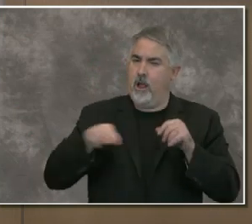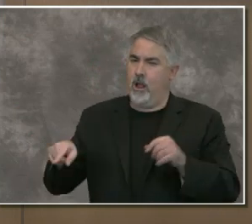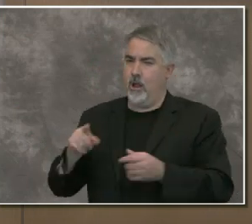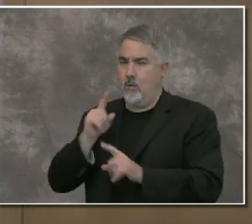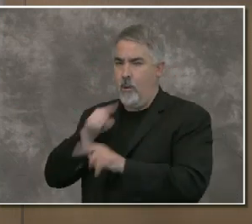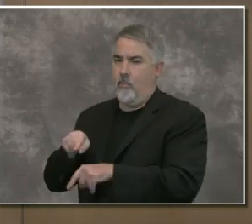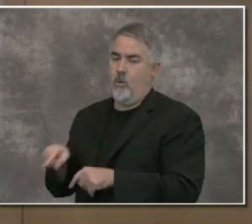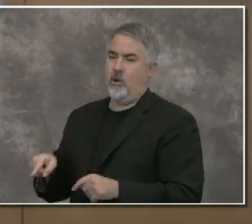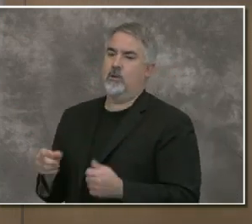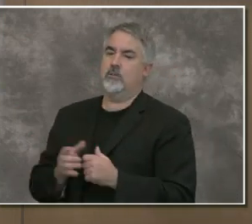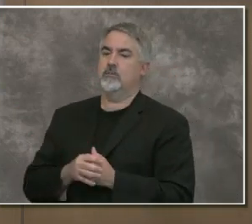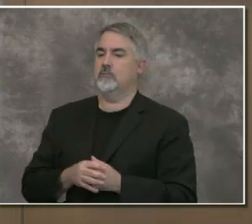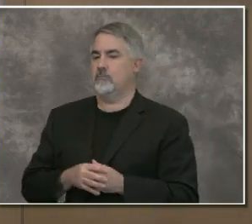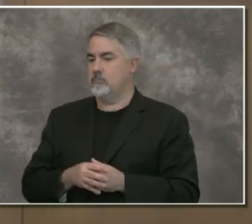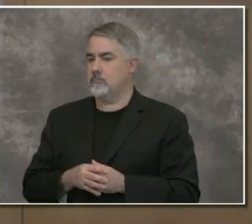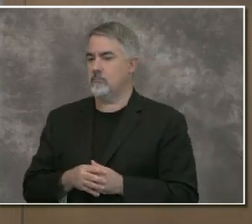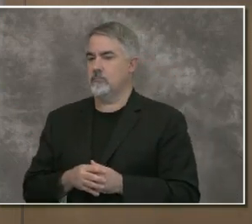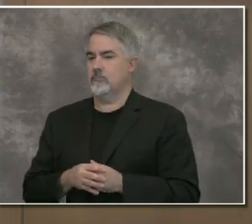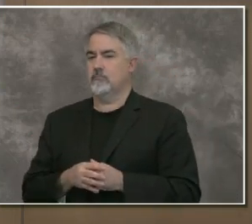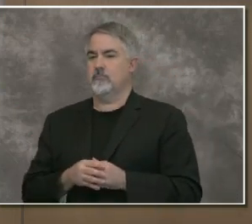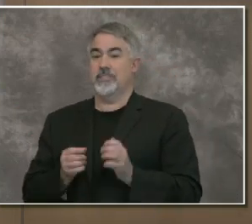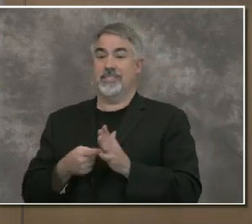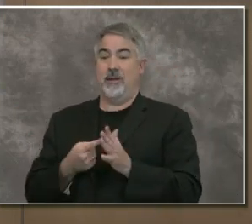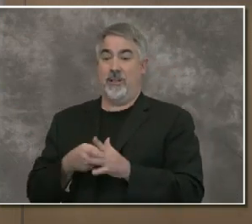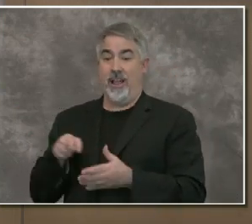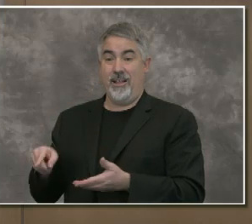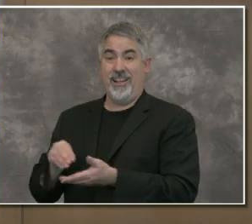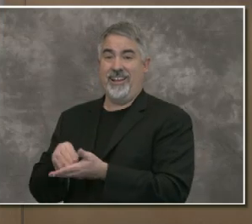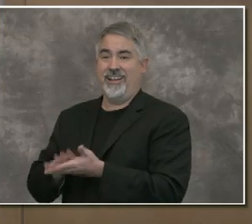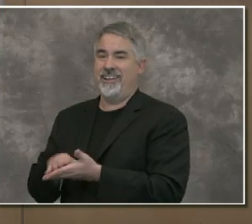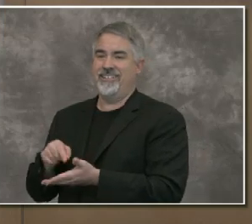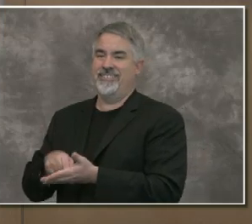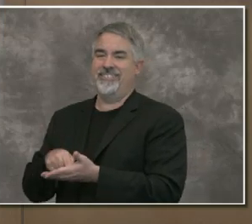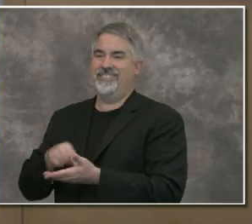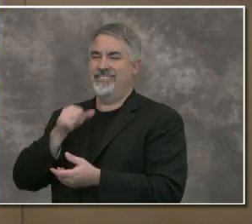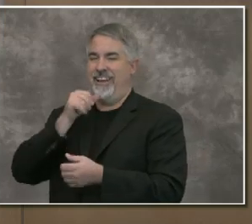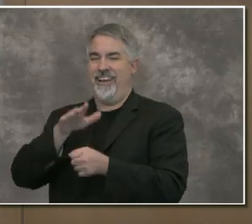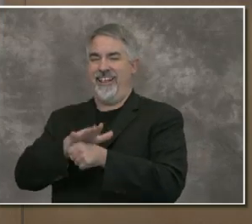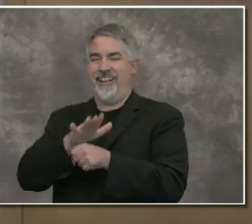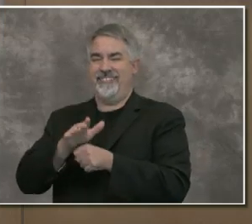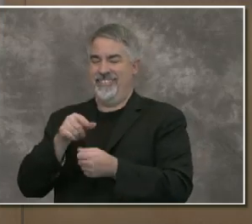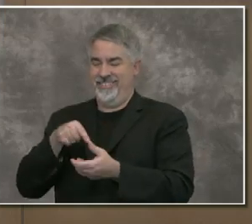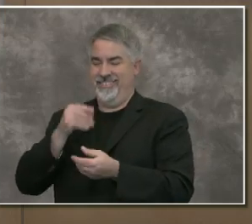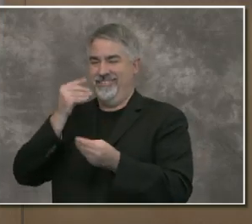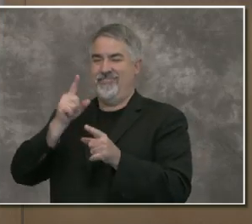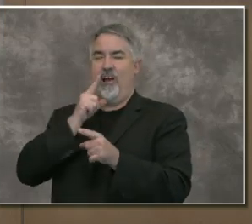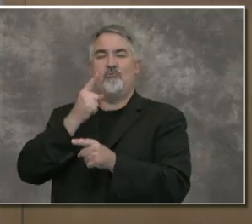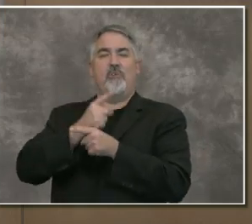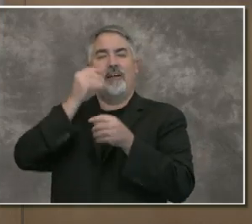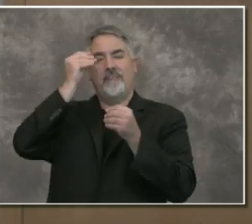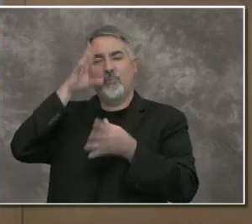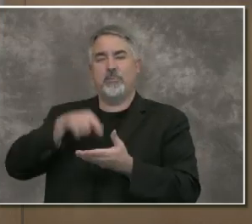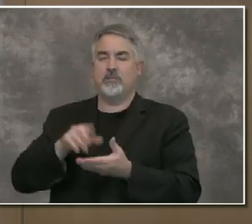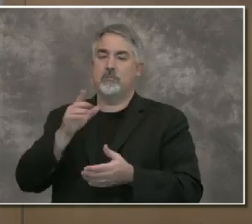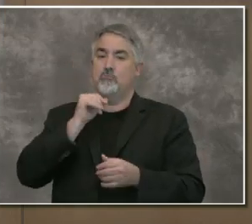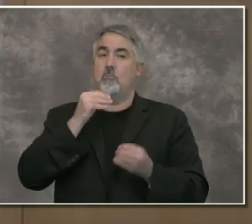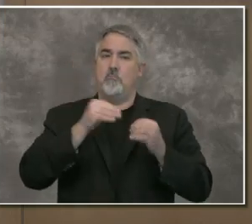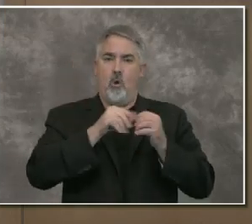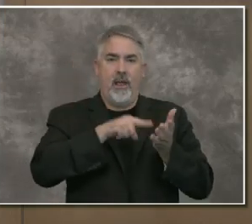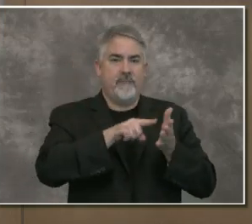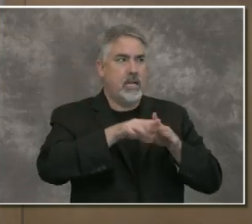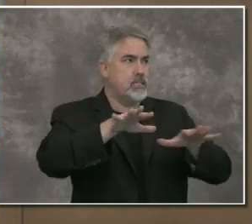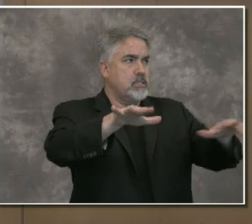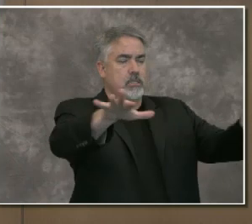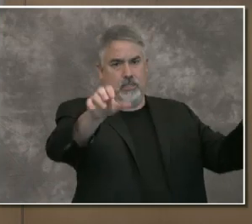cases that turn out to be not a case. So I would say that it's at least the number that has been reported and more, but I'll try to get back to you with a